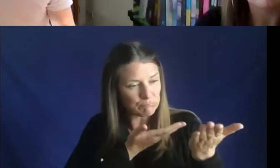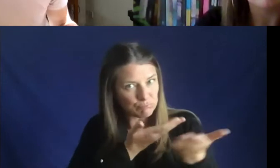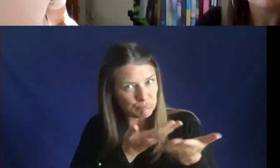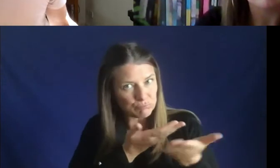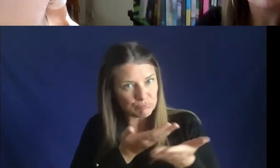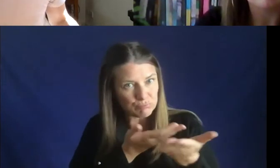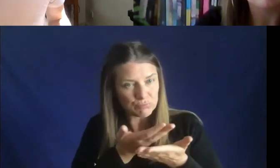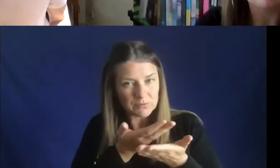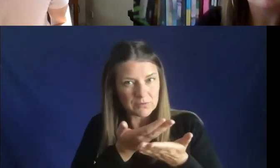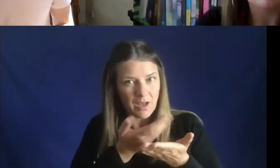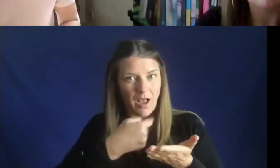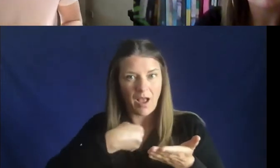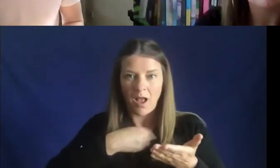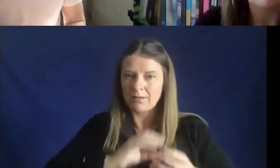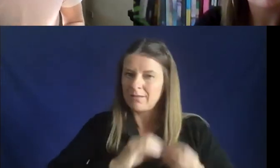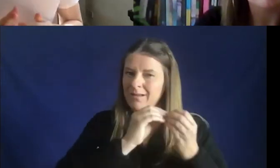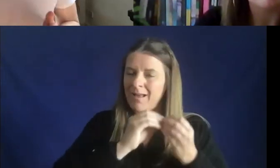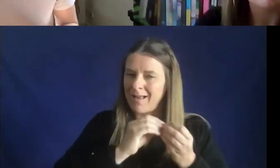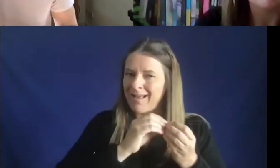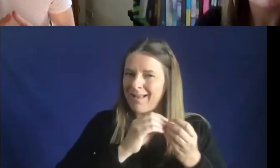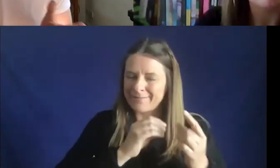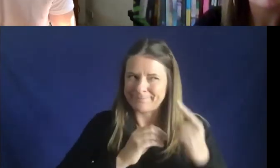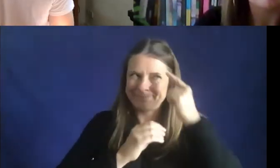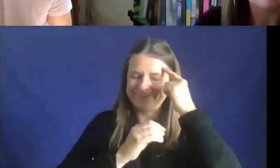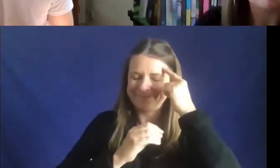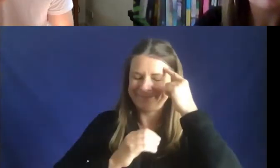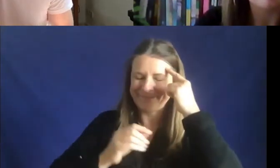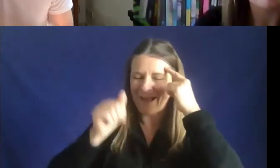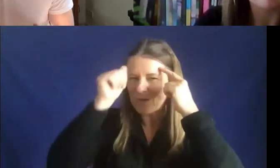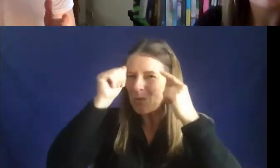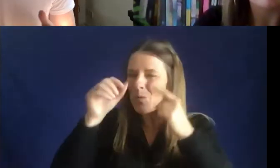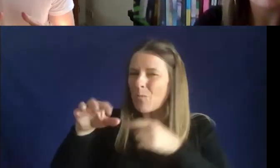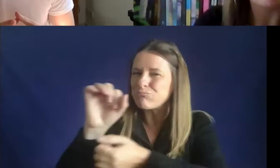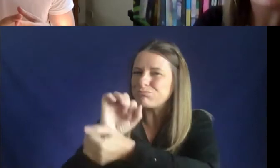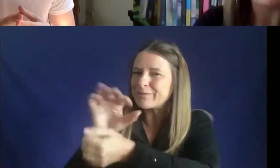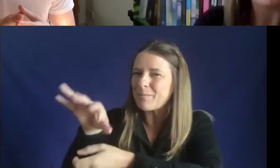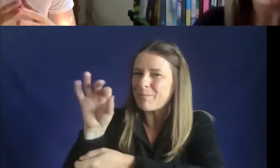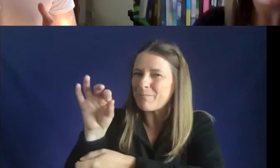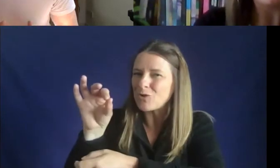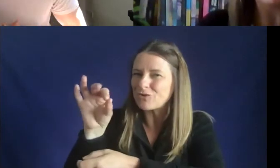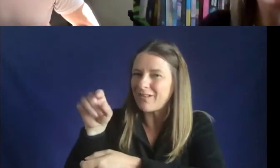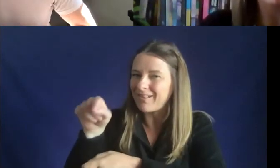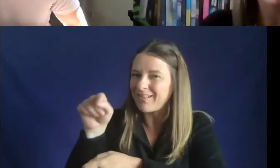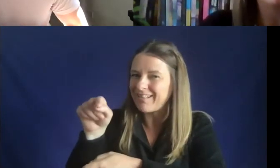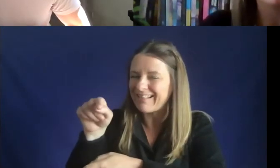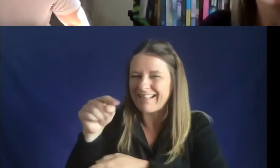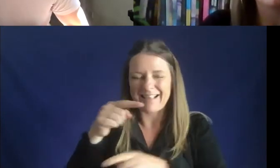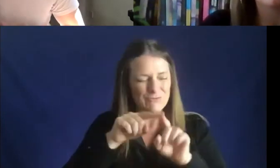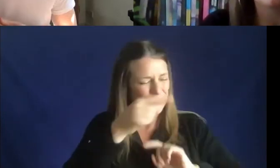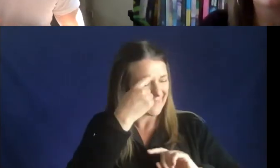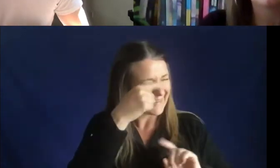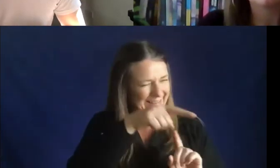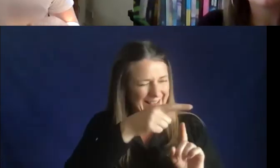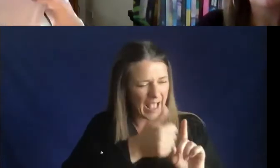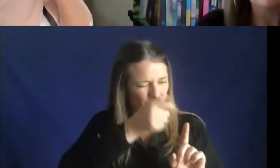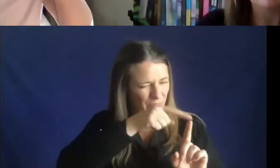knew prison was coming up, I always wanted to know how, or learn how to adapt that piece or that theory. And as